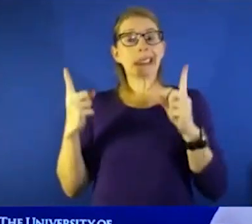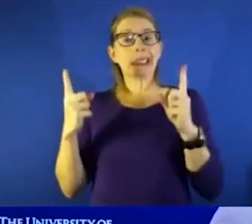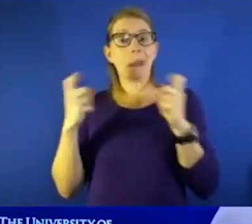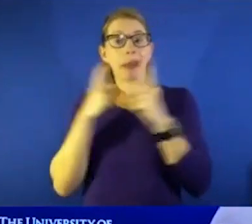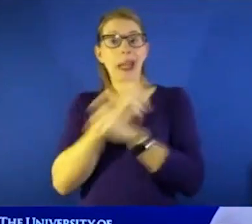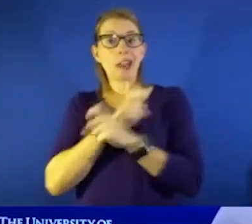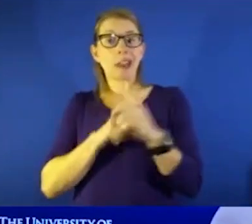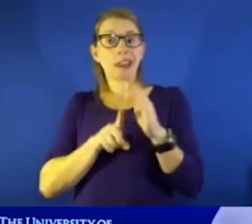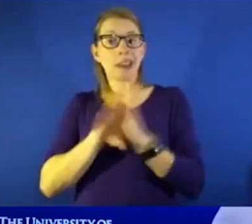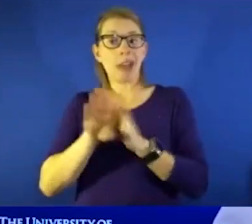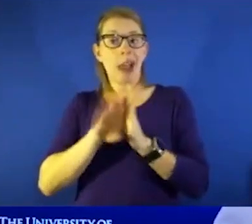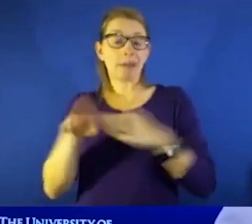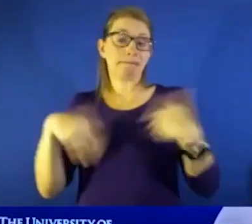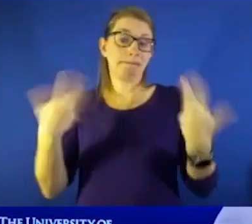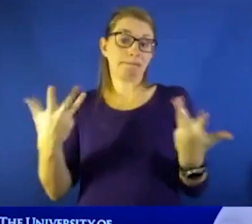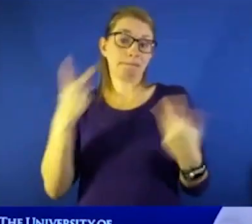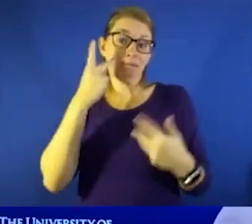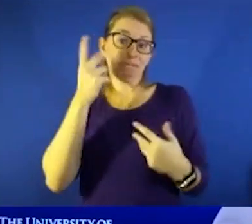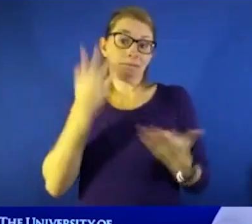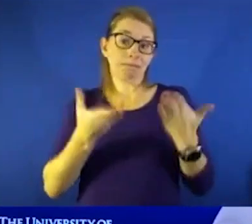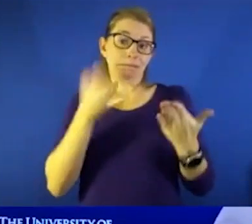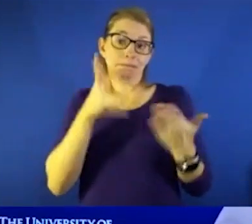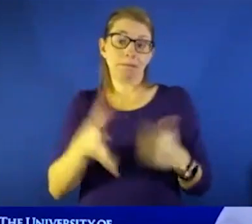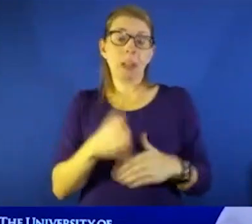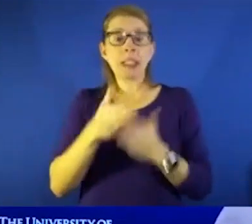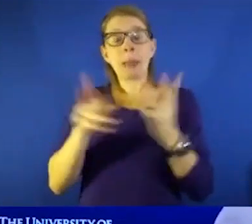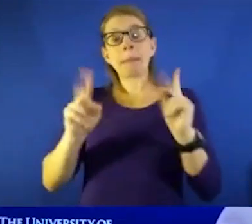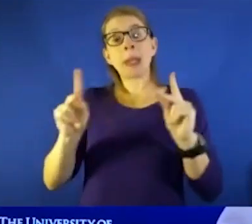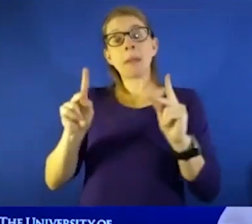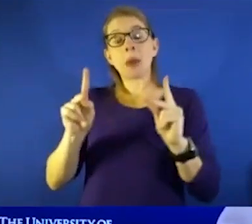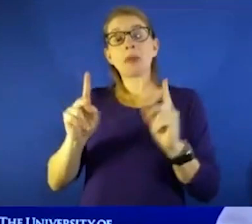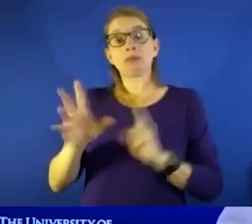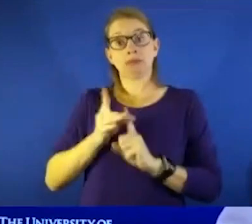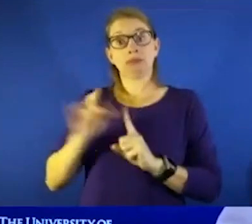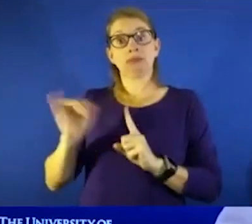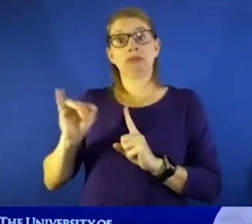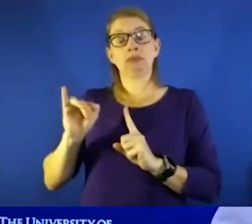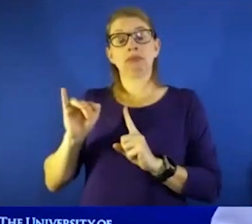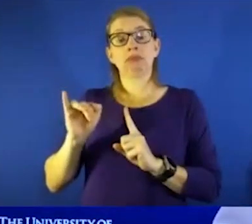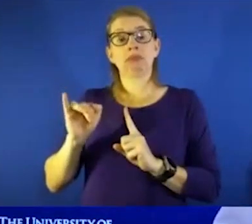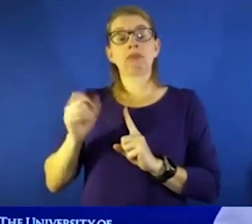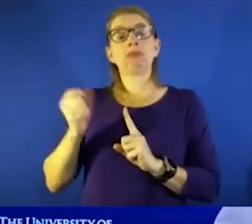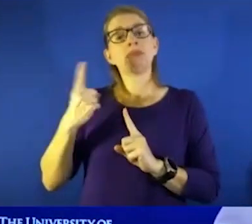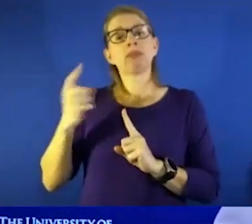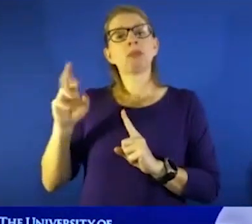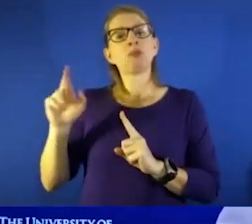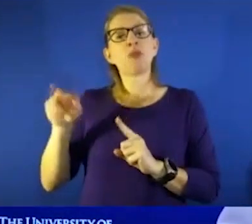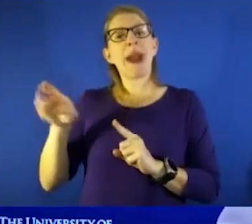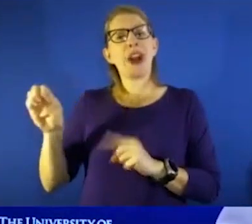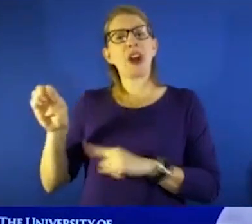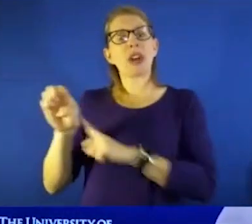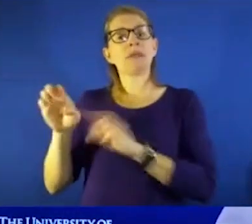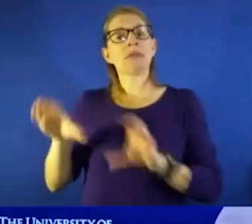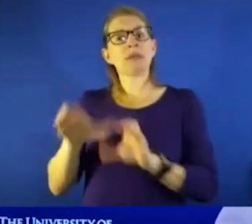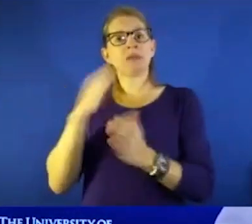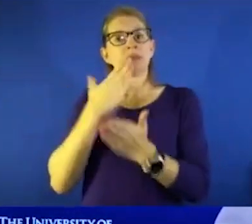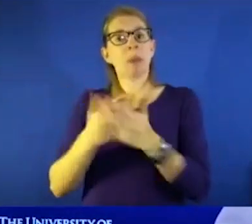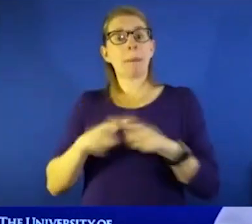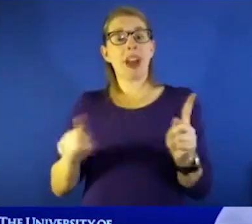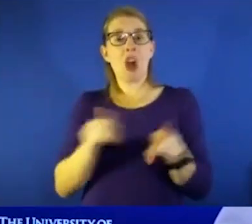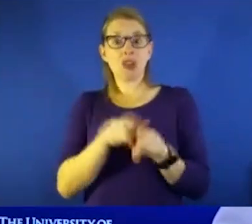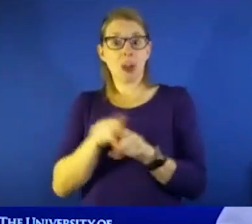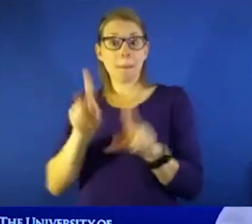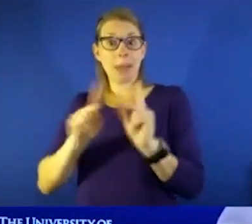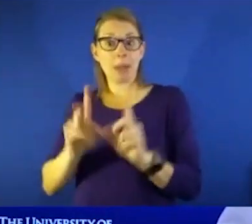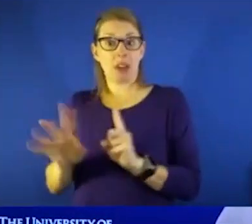to vaccination, we saw that there were some people who got reinfected, although it was rare, who did well, but we also saw that there were people who got